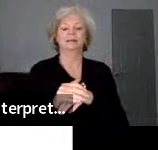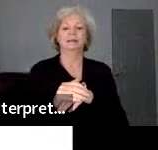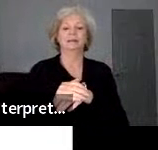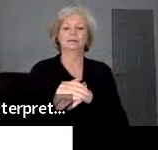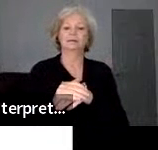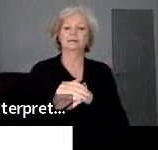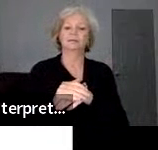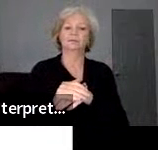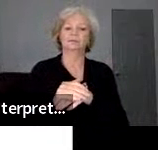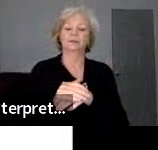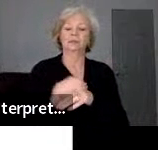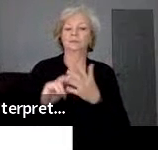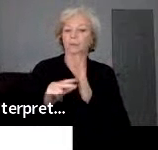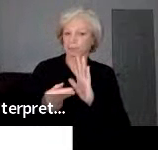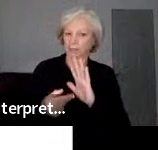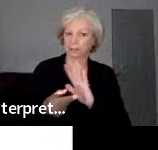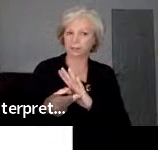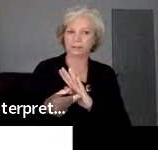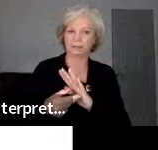continuation of the